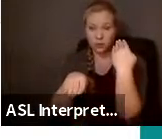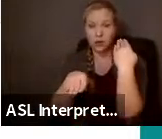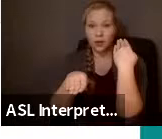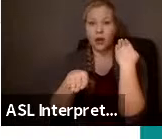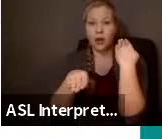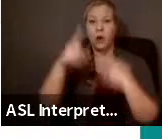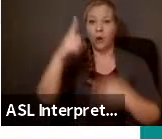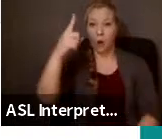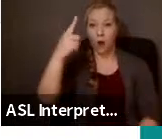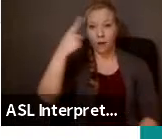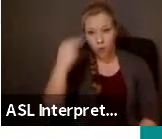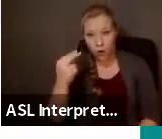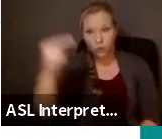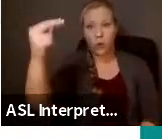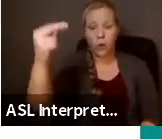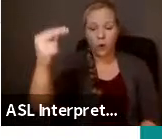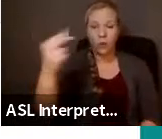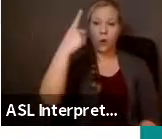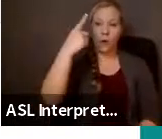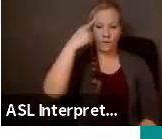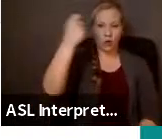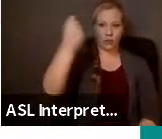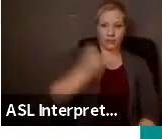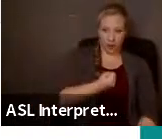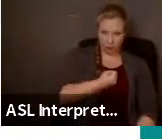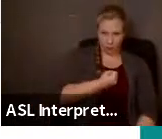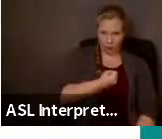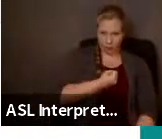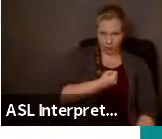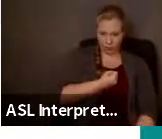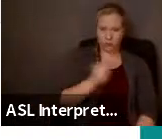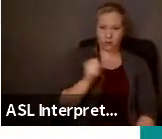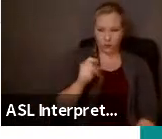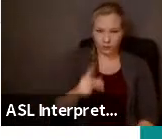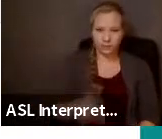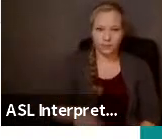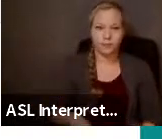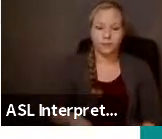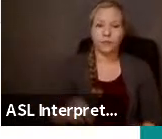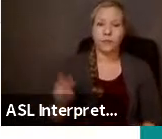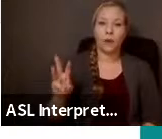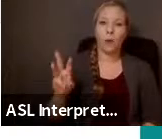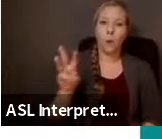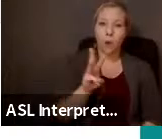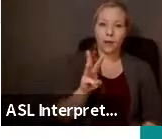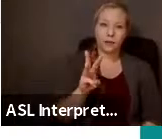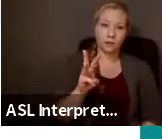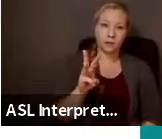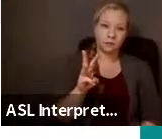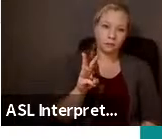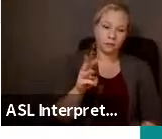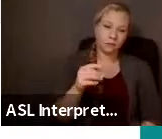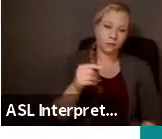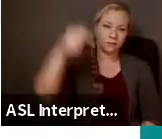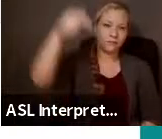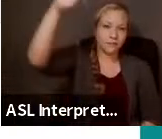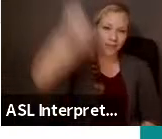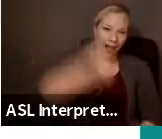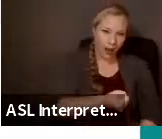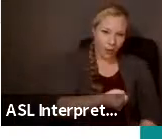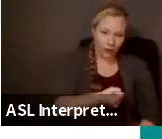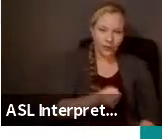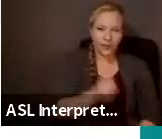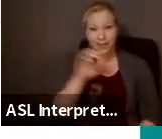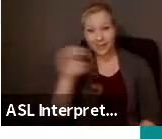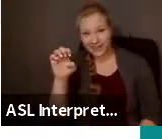for northbound vehicular traffic, and then the other bridge on the downstream side, on the west side, is for southbound vehicular traffic. It's